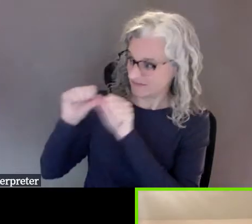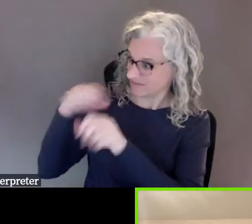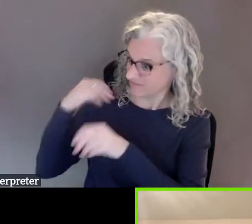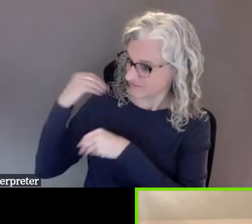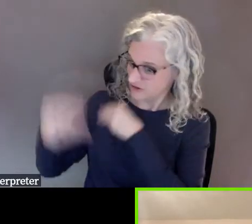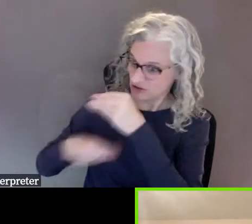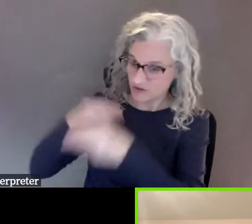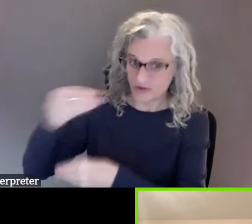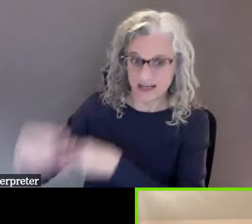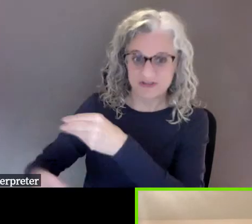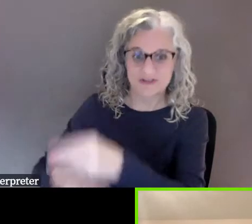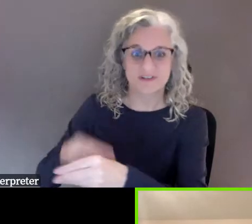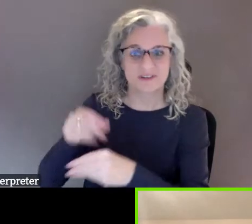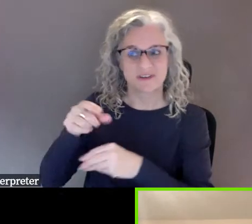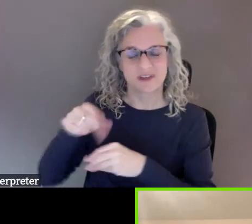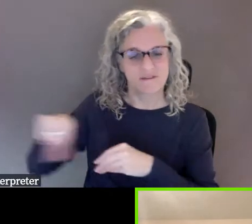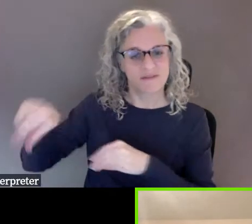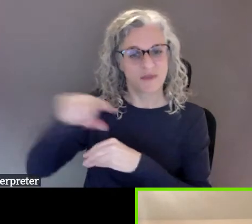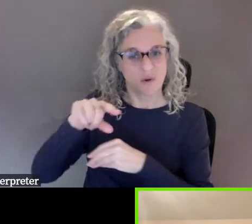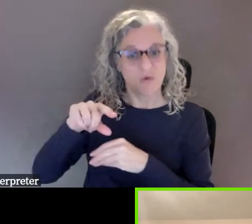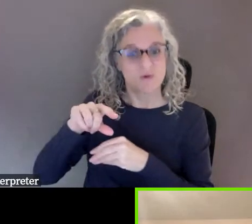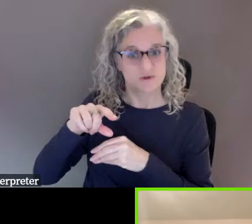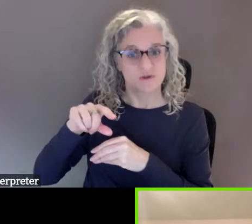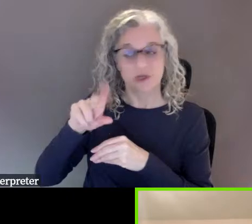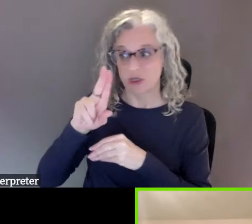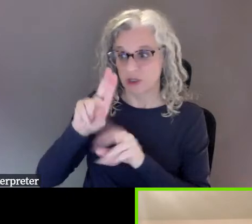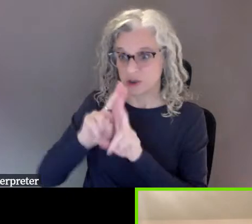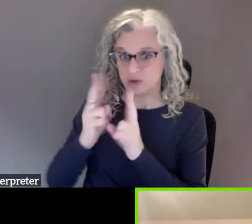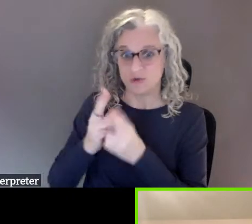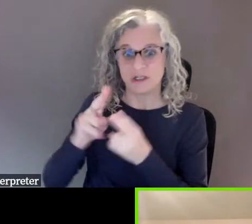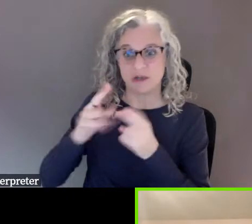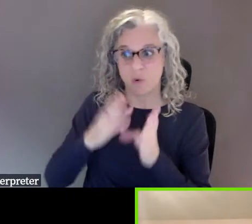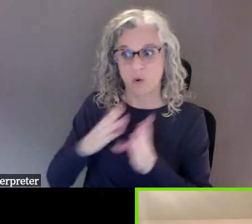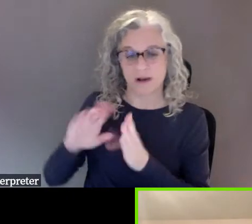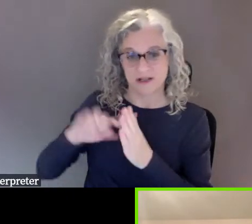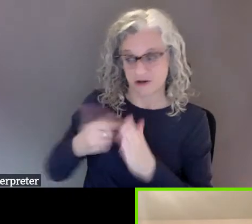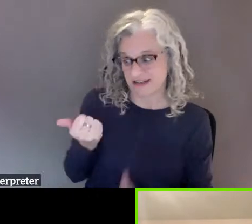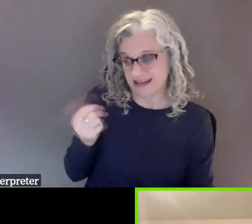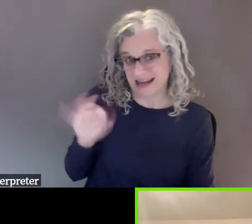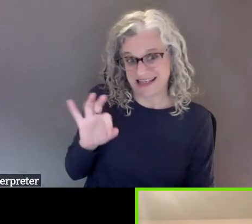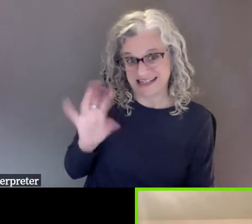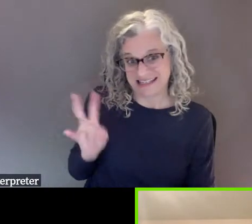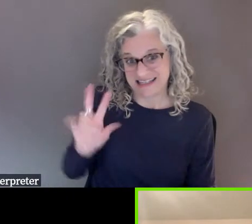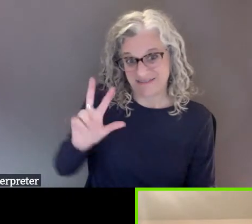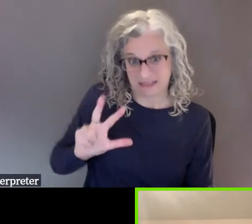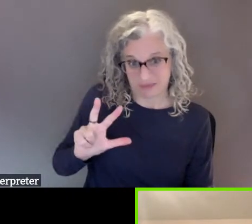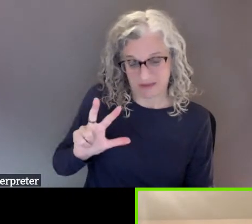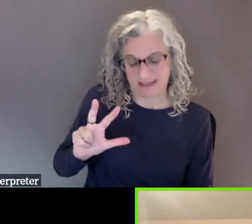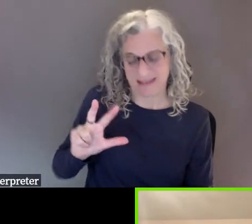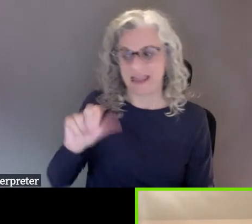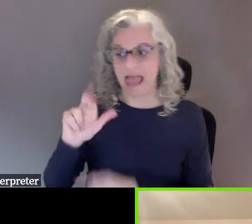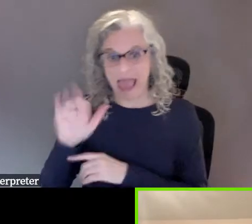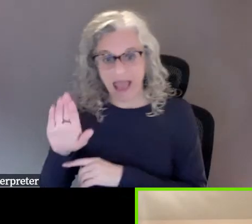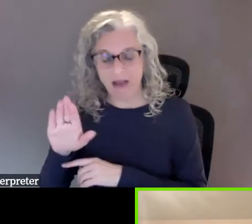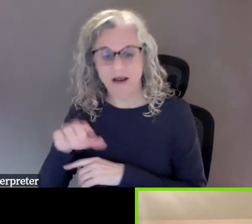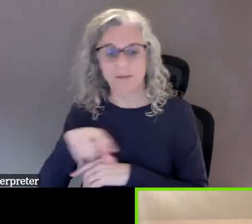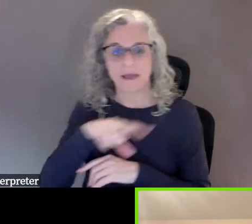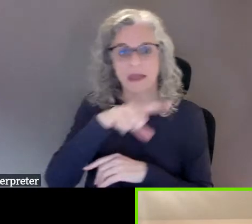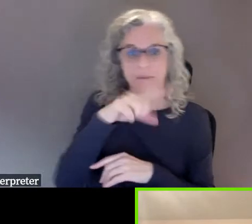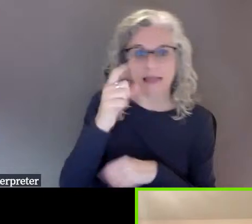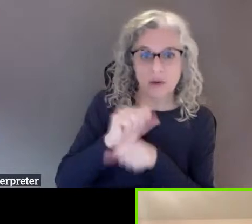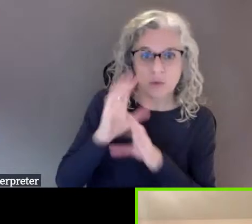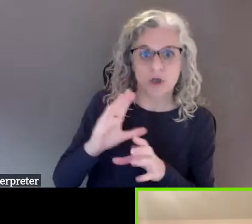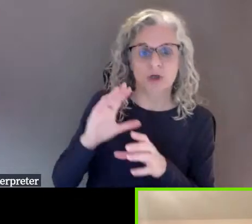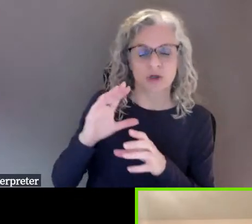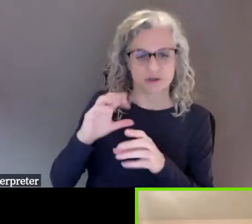union organizers starting in 1973, when Arab and Black workers in Detroit went on wildcat strike, saying that